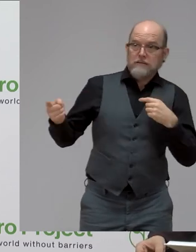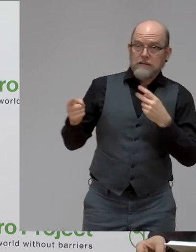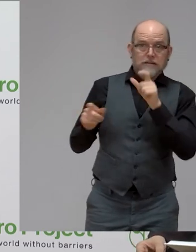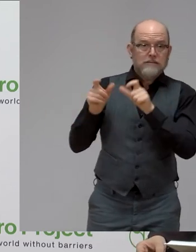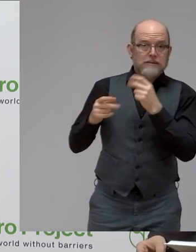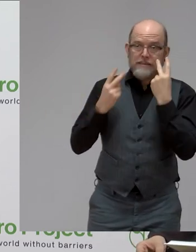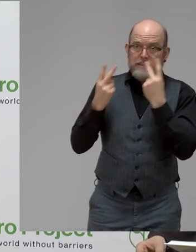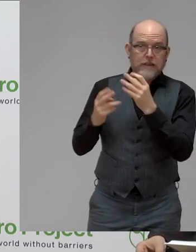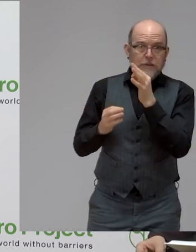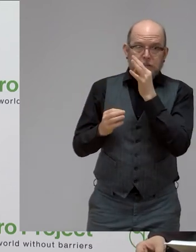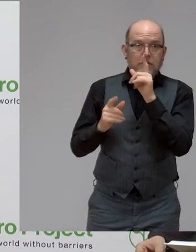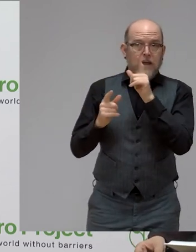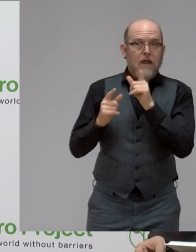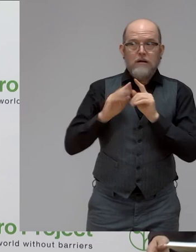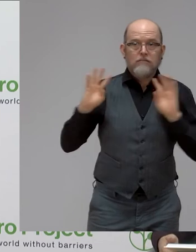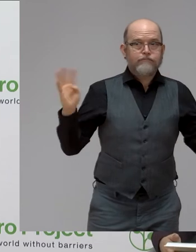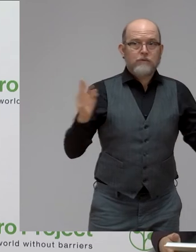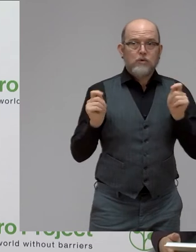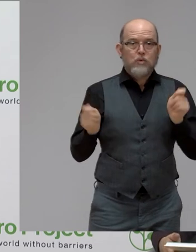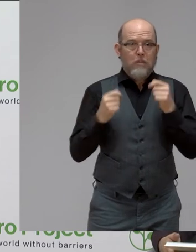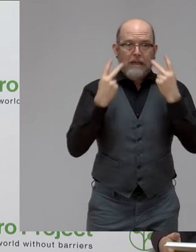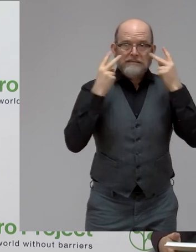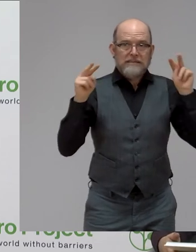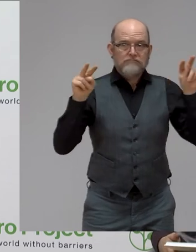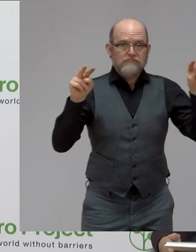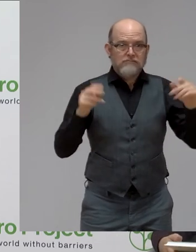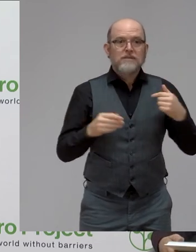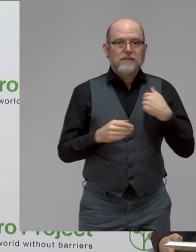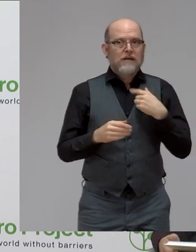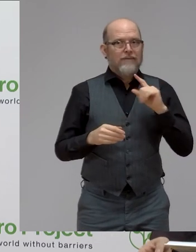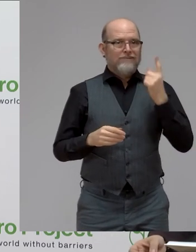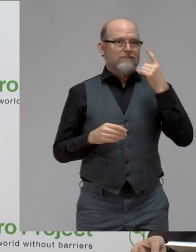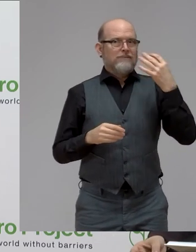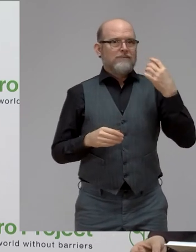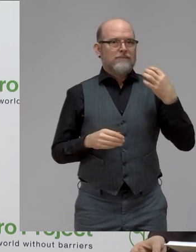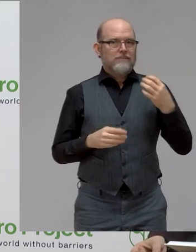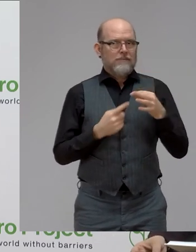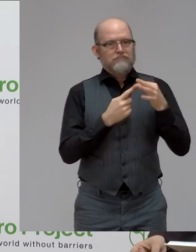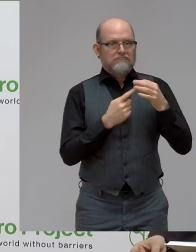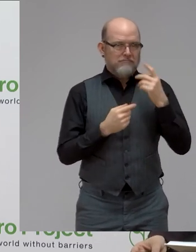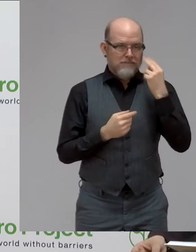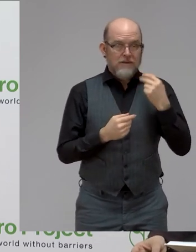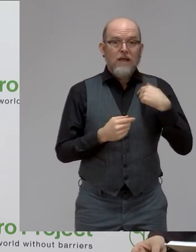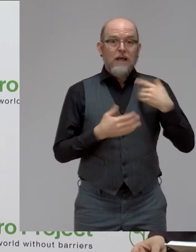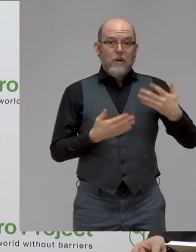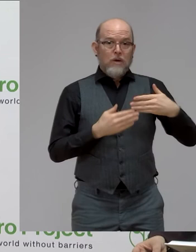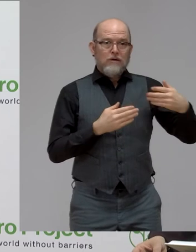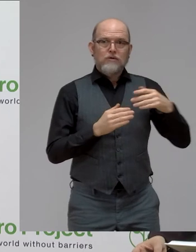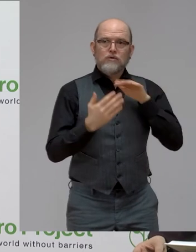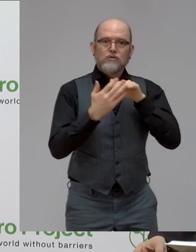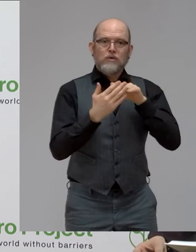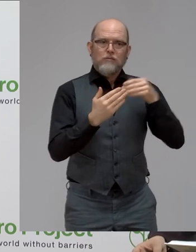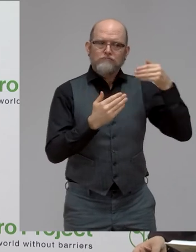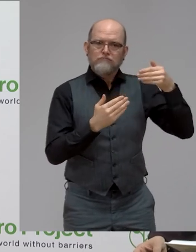the moment, I'm in the third year of my law studies. I'm doing well because there is